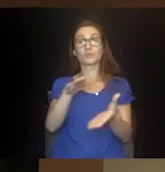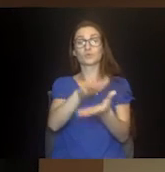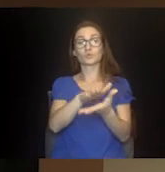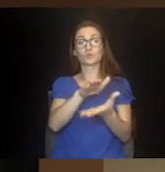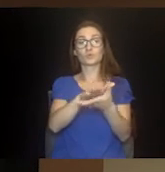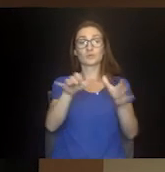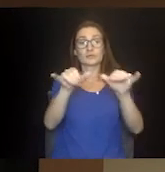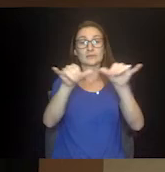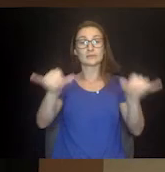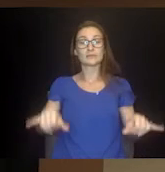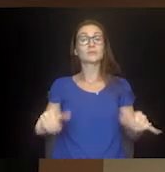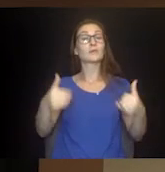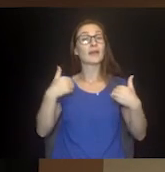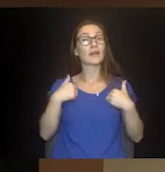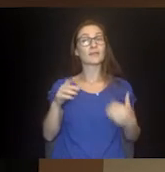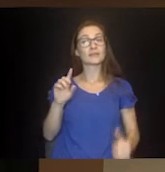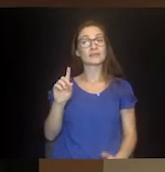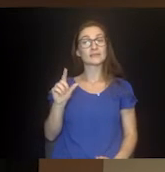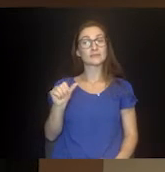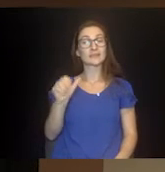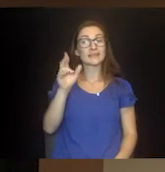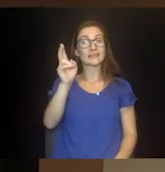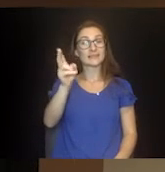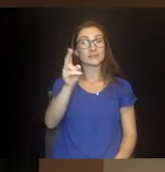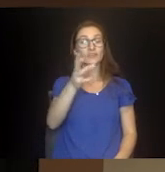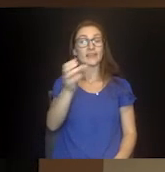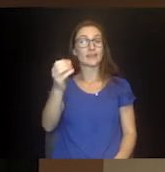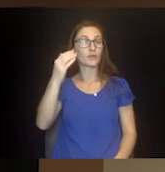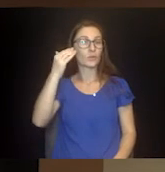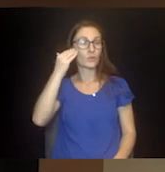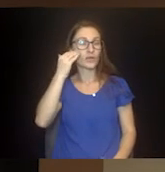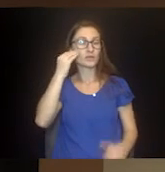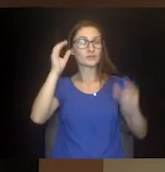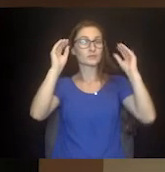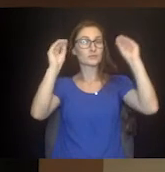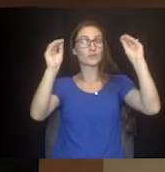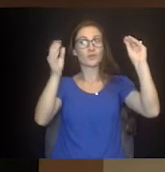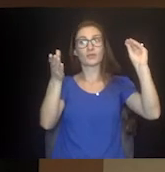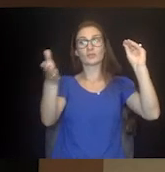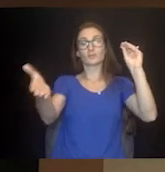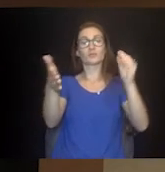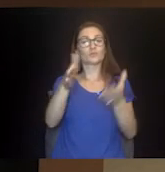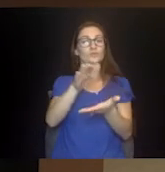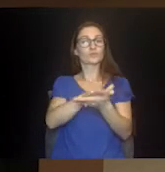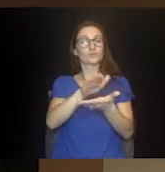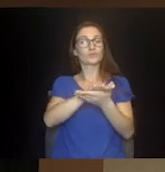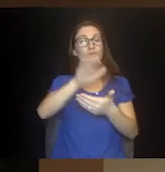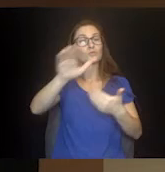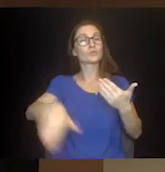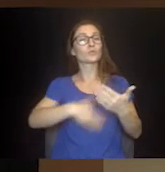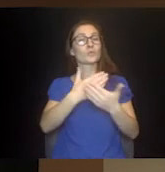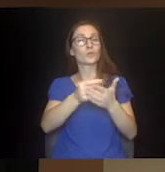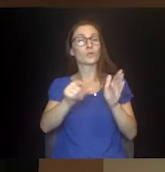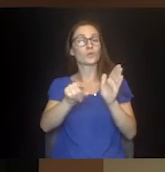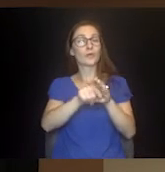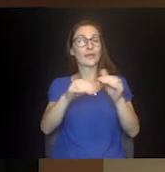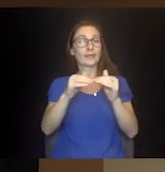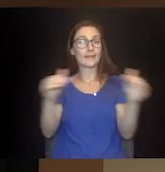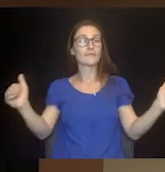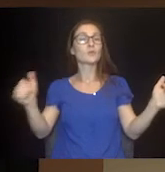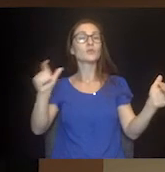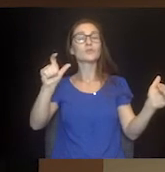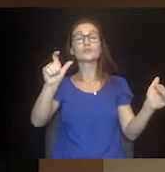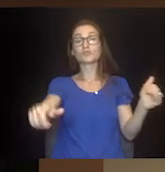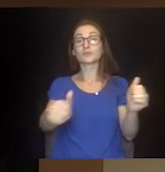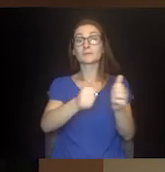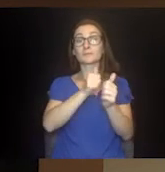public school systems to have disability history and awareness to be taught in those schools in all grade levels. And